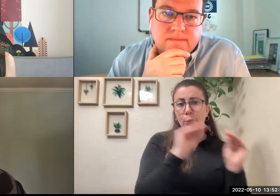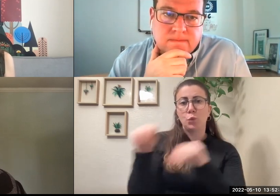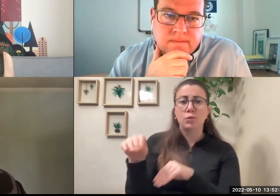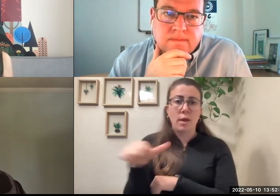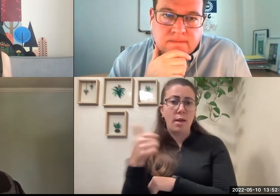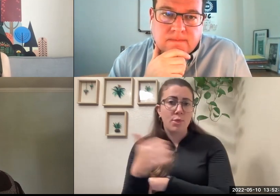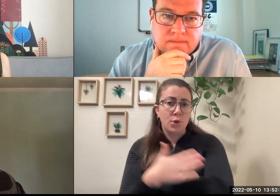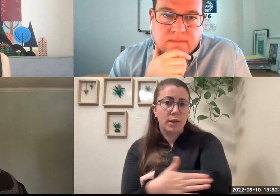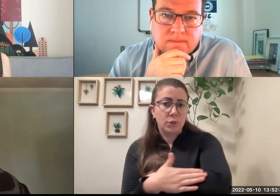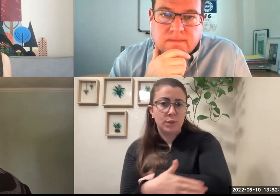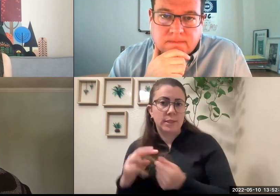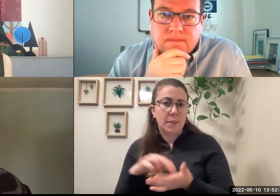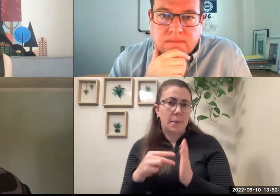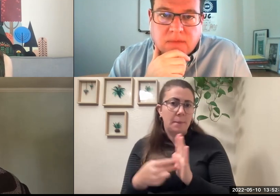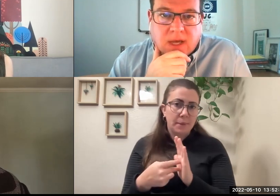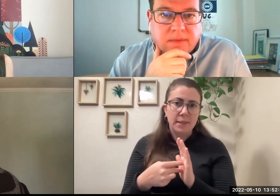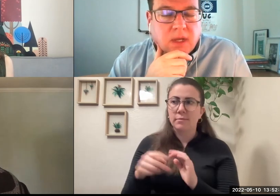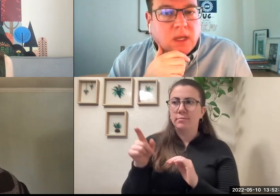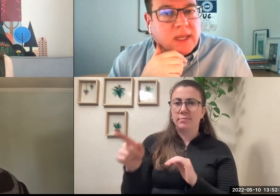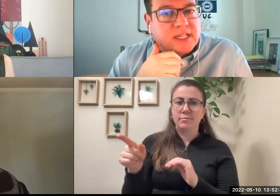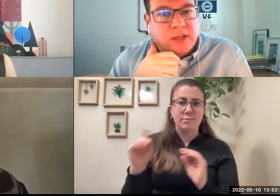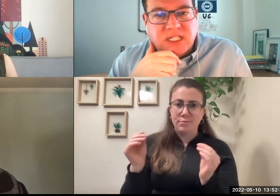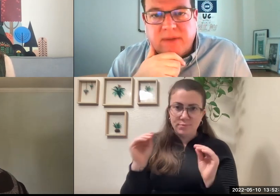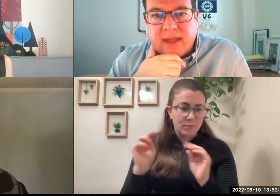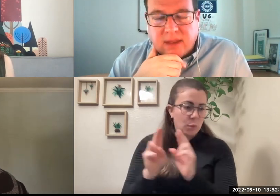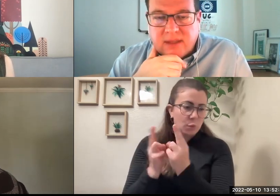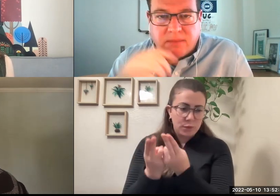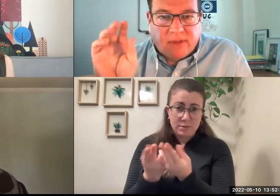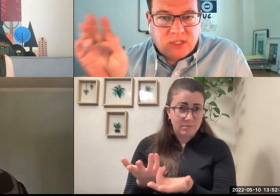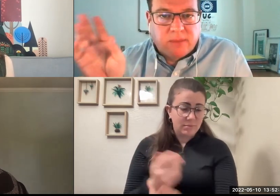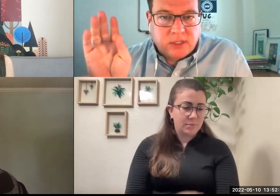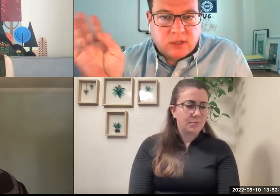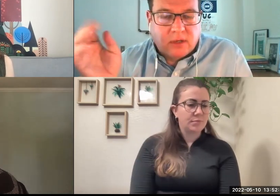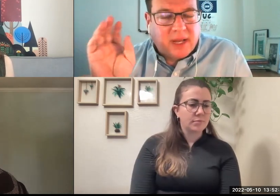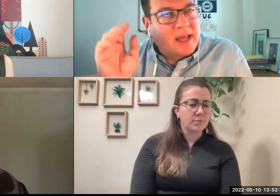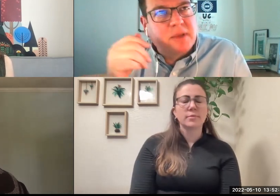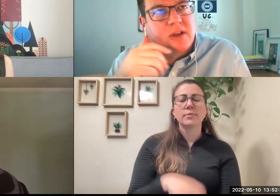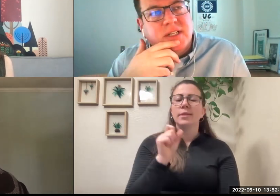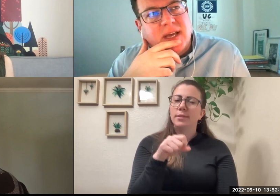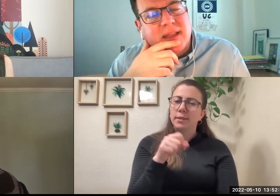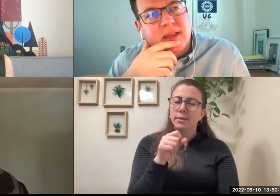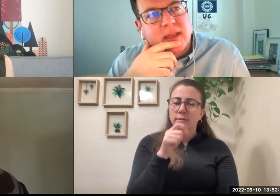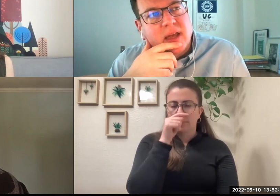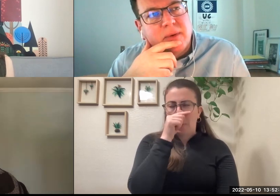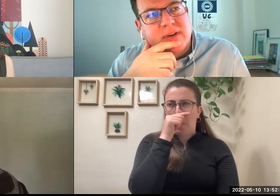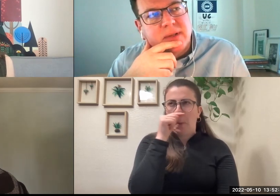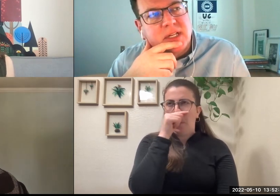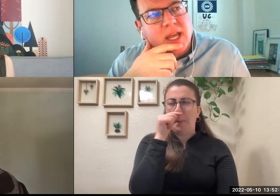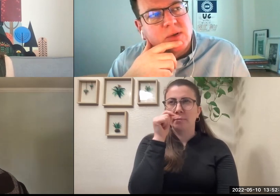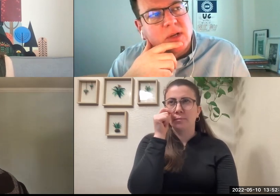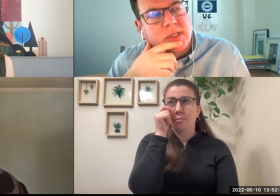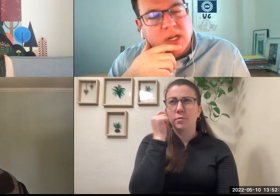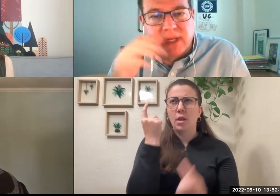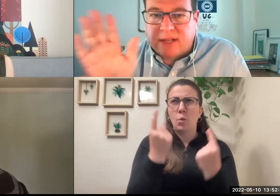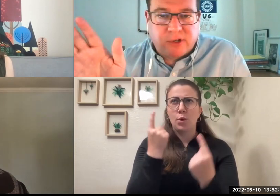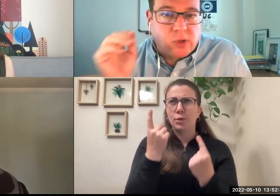of unions' ability to pay low wages. Yeah. So there's some of those numbers are, I'd be curious, I wonder if anyone's done the